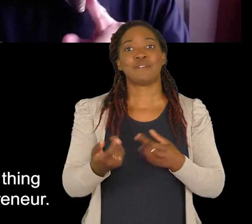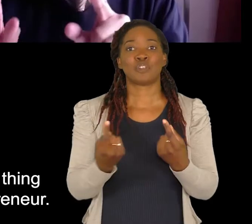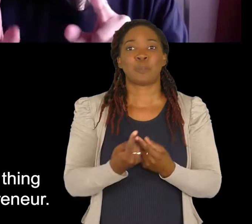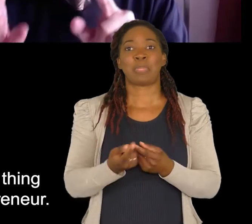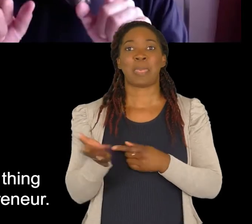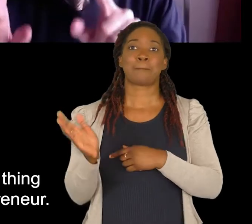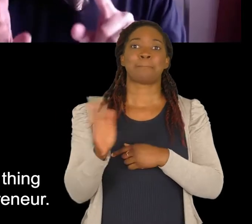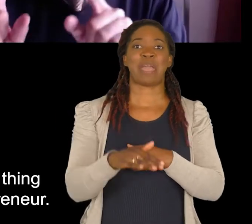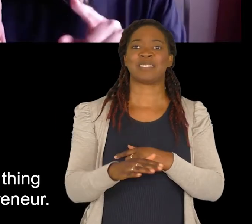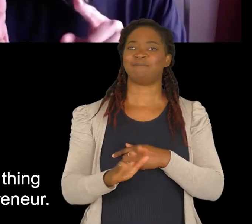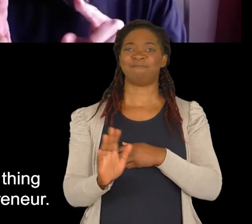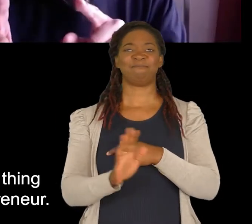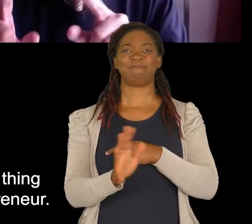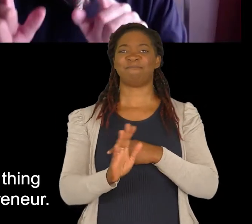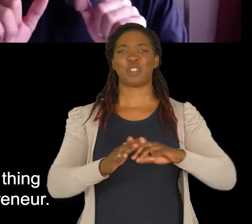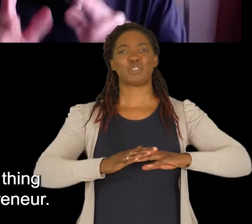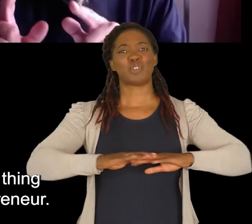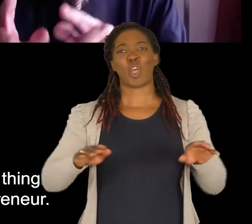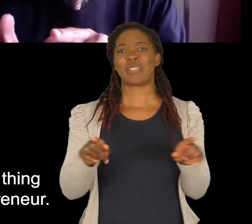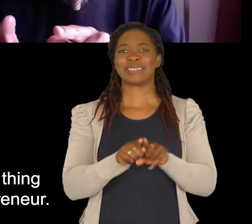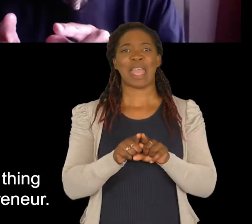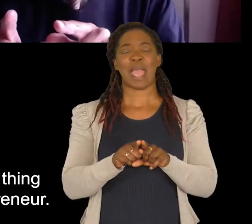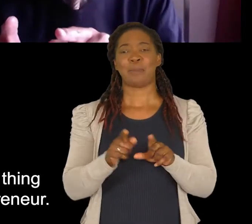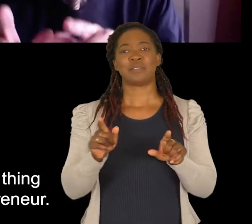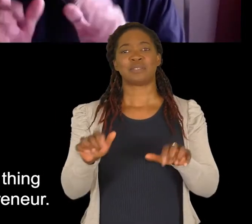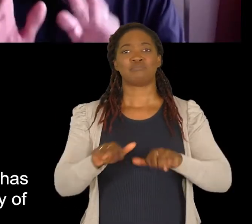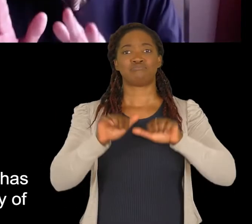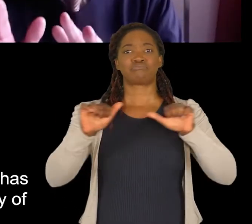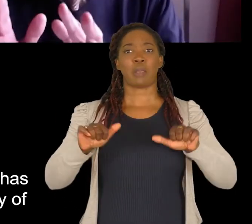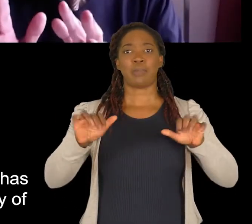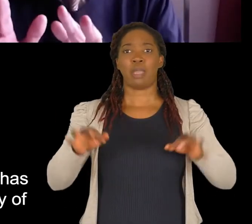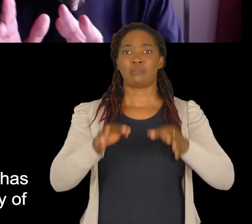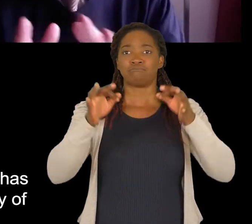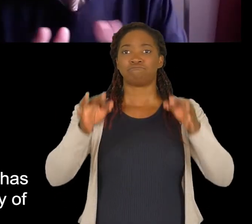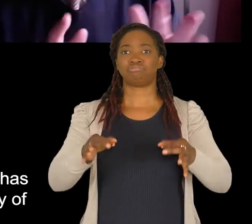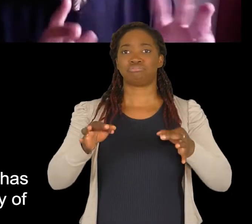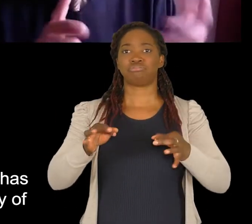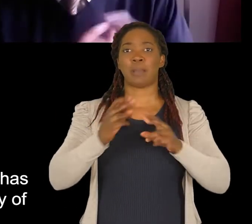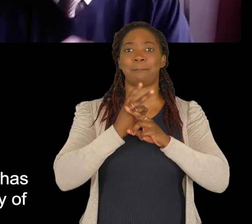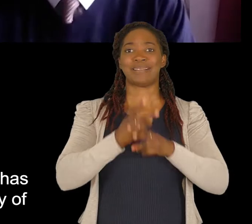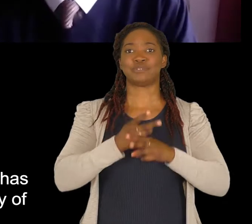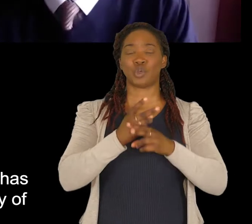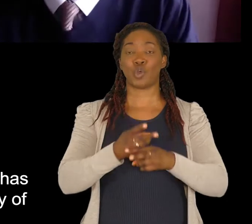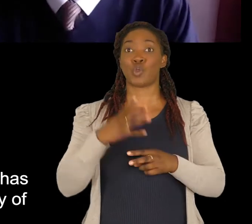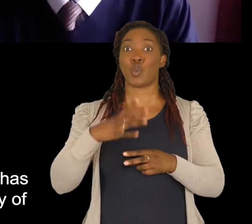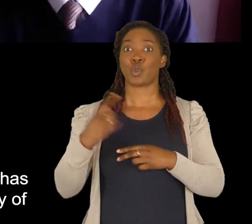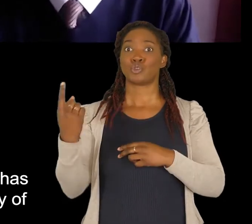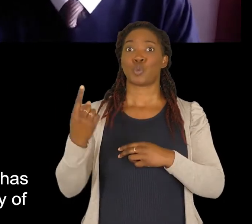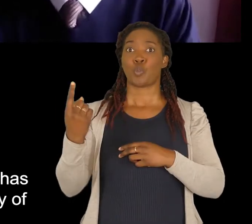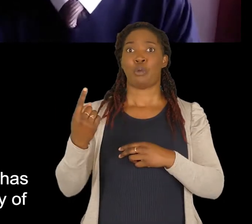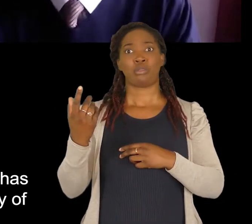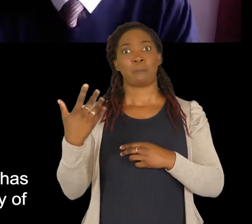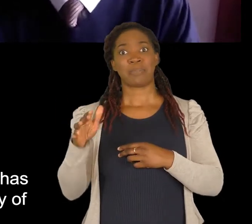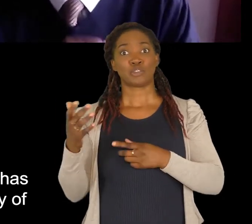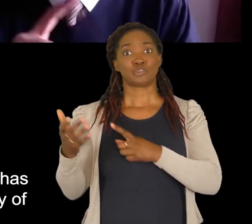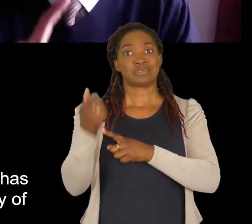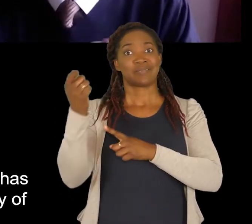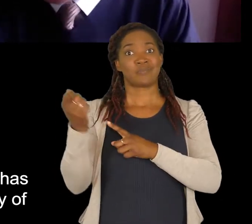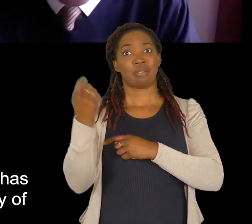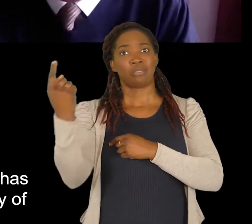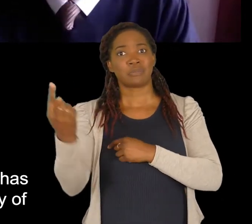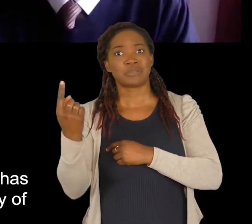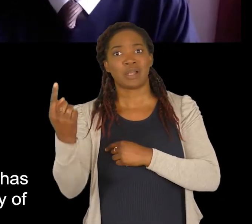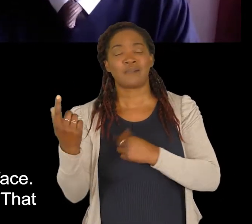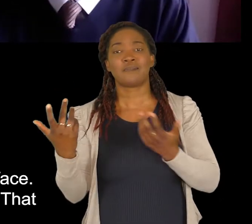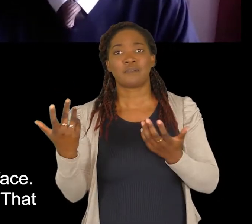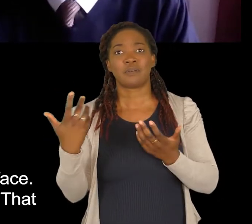the same thing as being a proper mentor to a disabled entrepreneur. It is different, right? You want someone that's had a story of success,